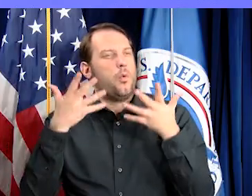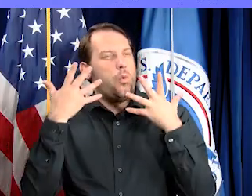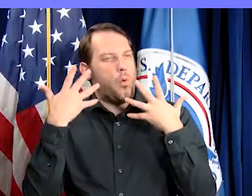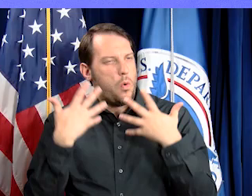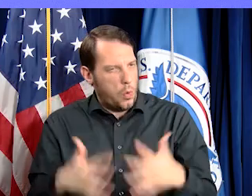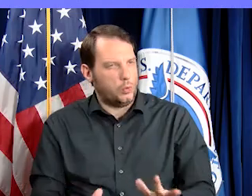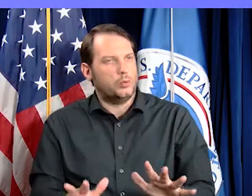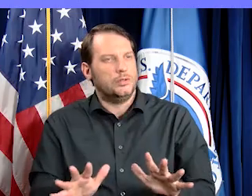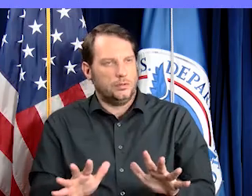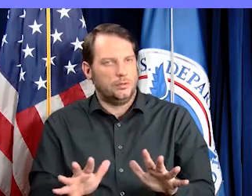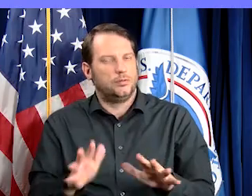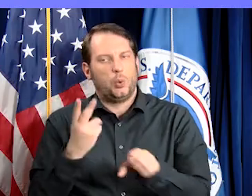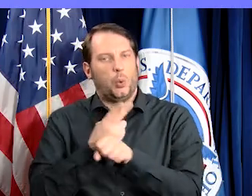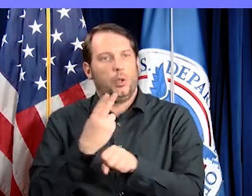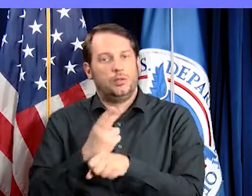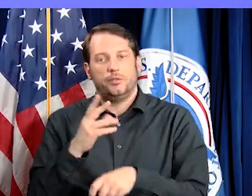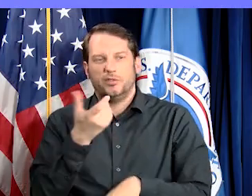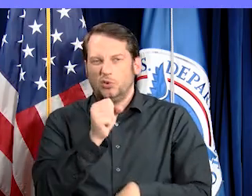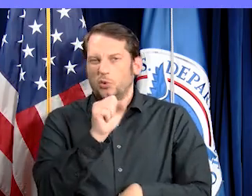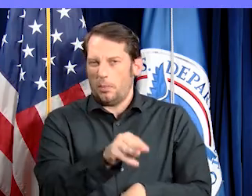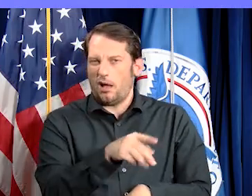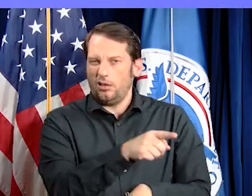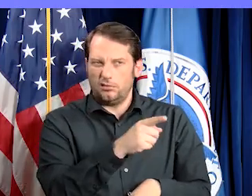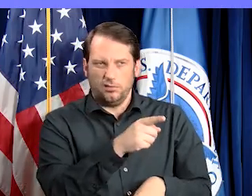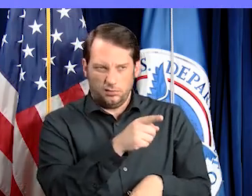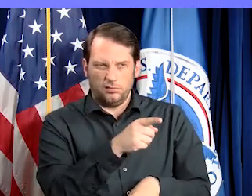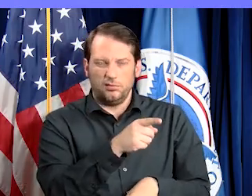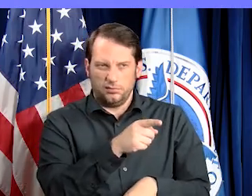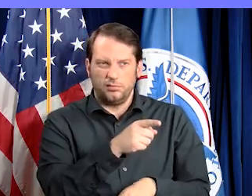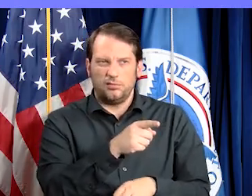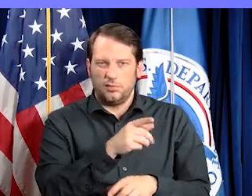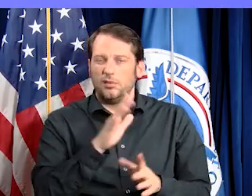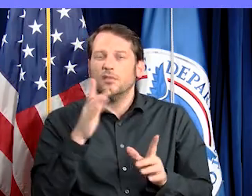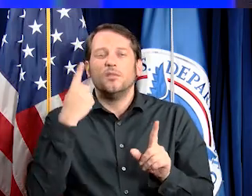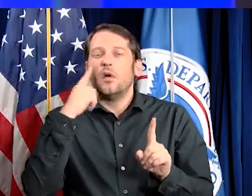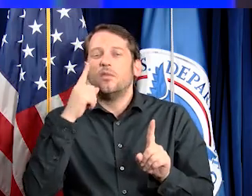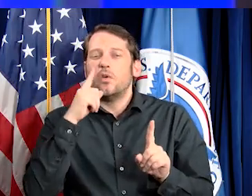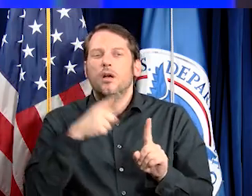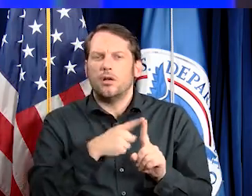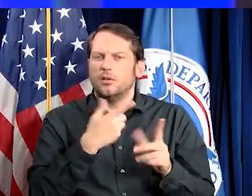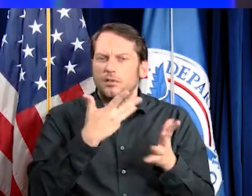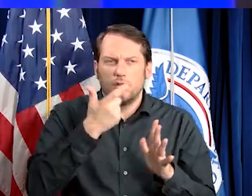social media and trying to understand issues like misinformation.